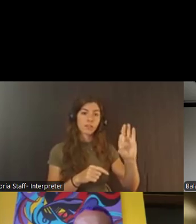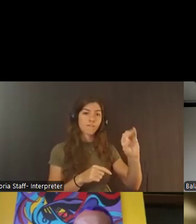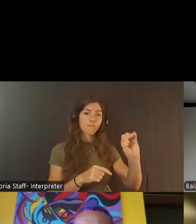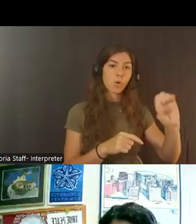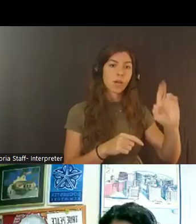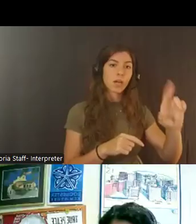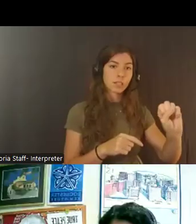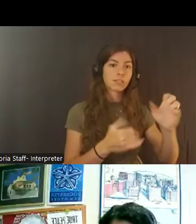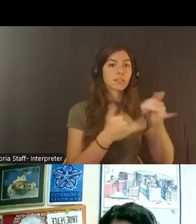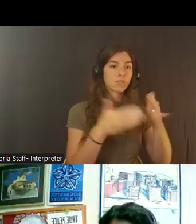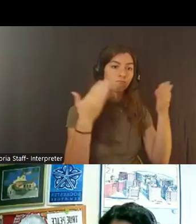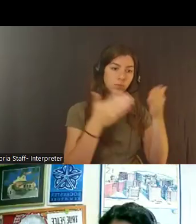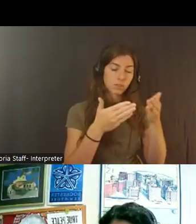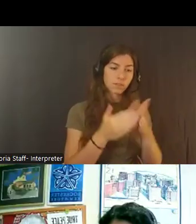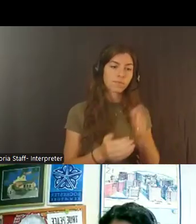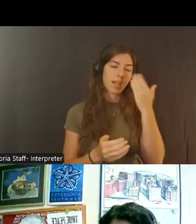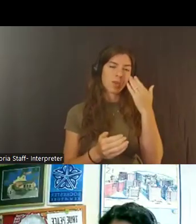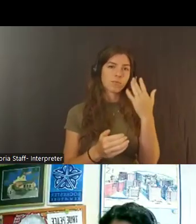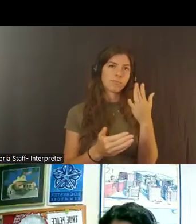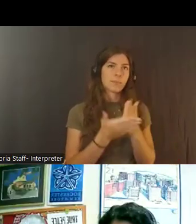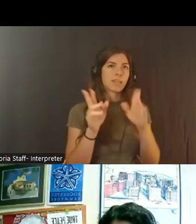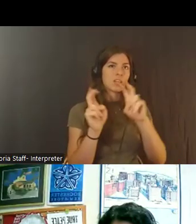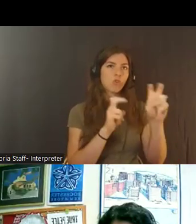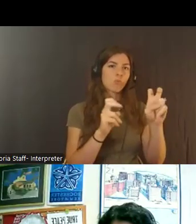snags with the cost of construction, but